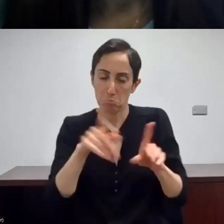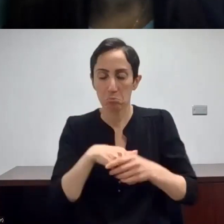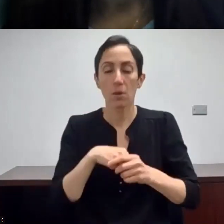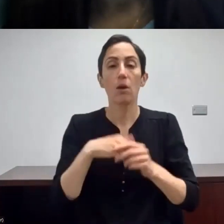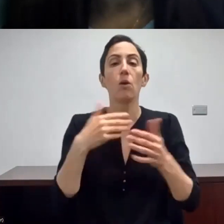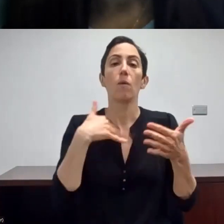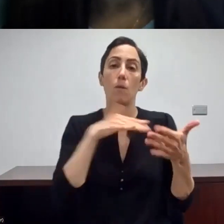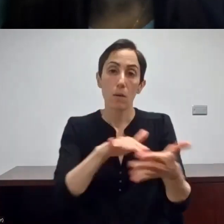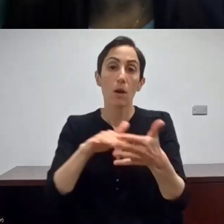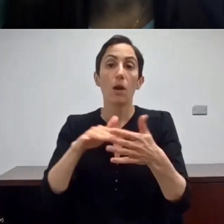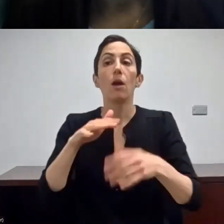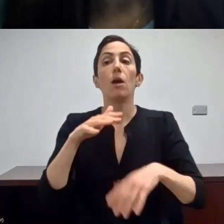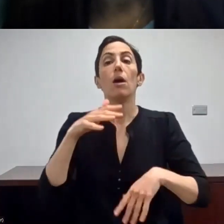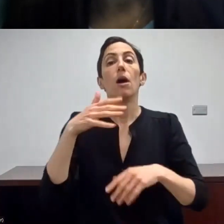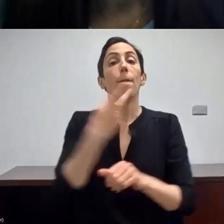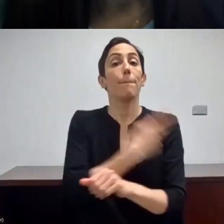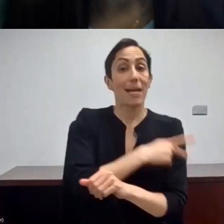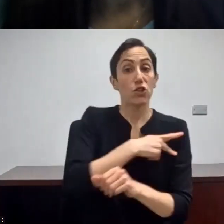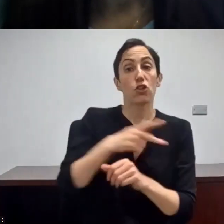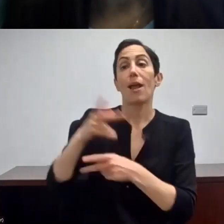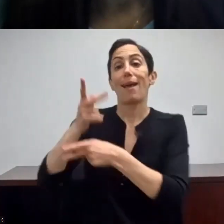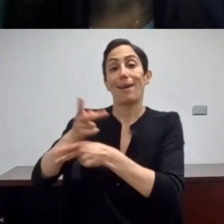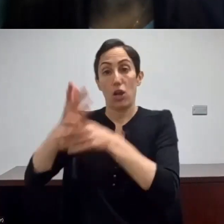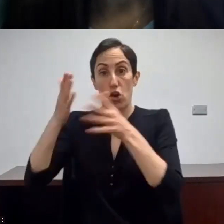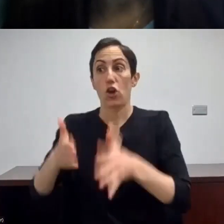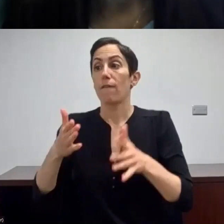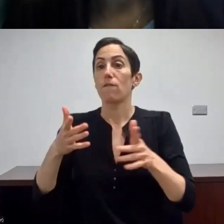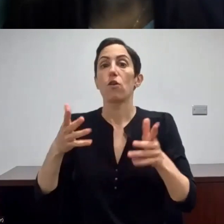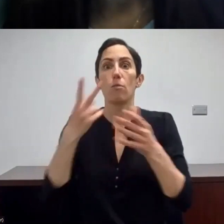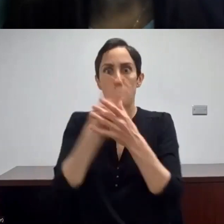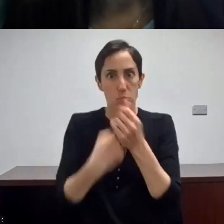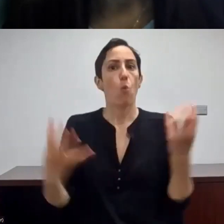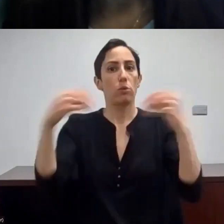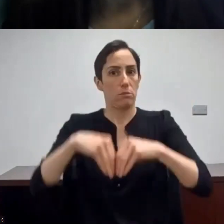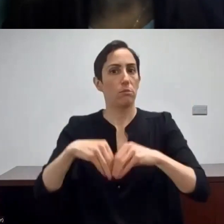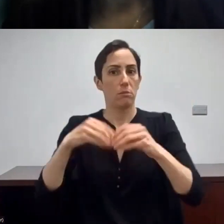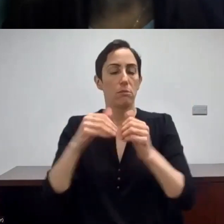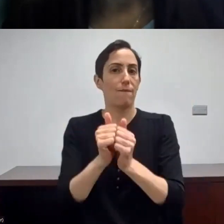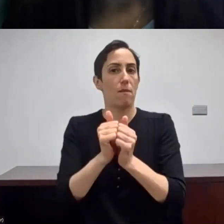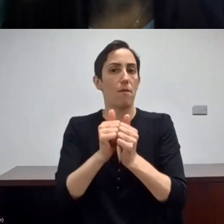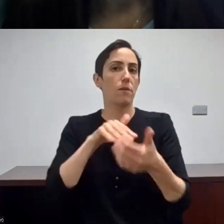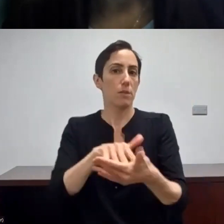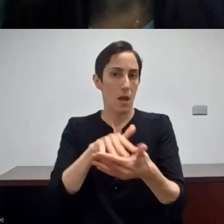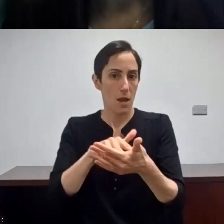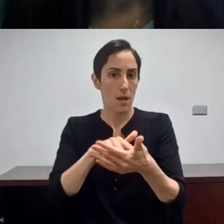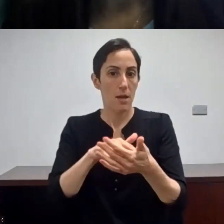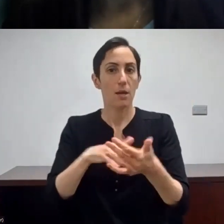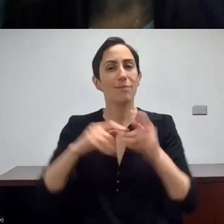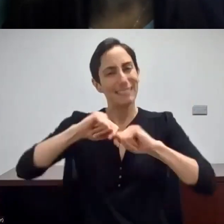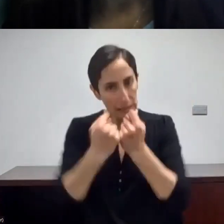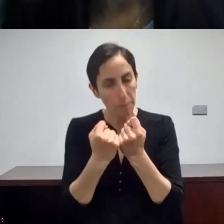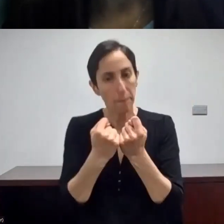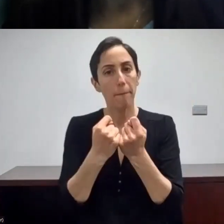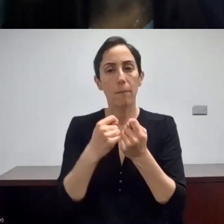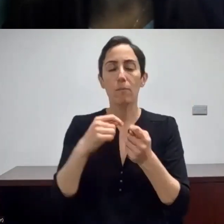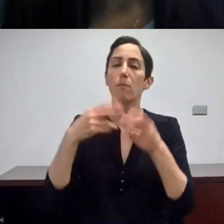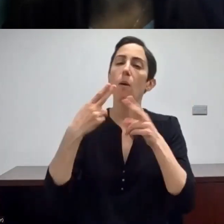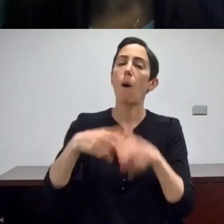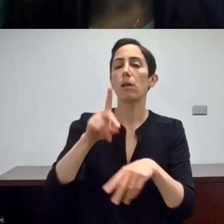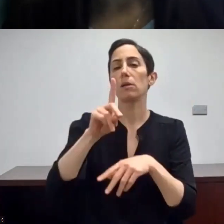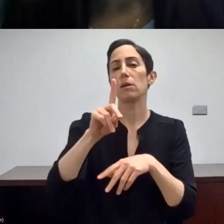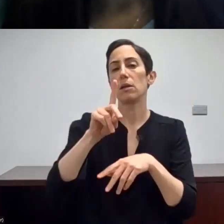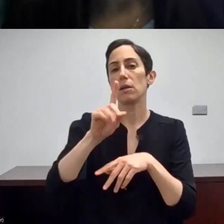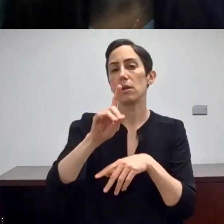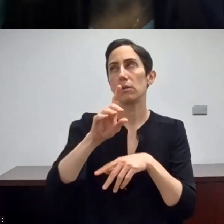that dyadic, because if you're doing a mental health intervention together, it's more powerful as a team, patient and care